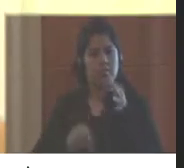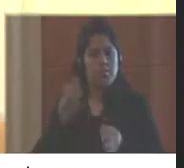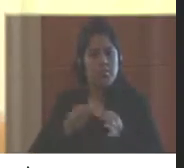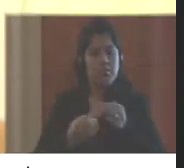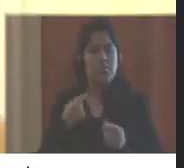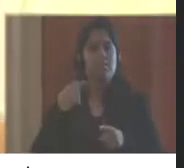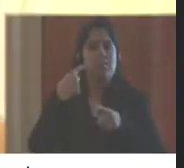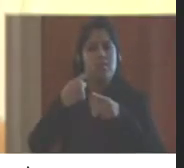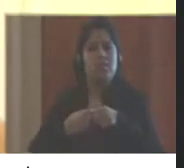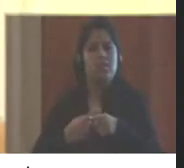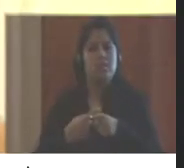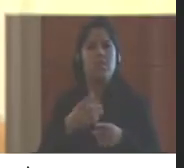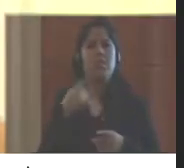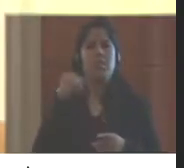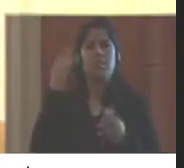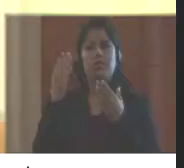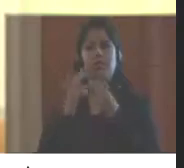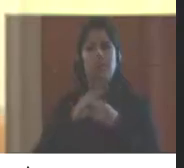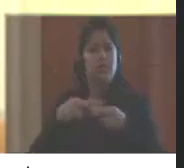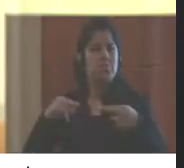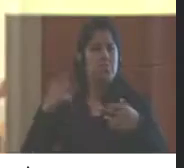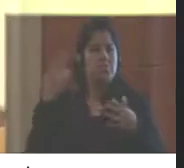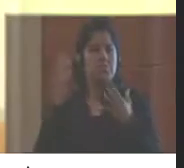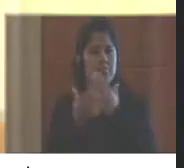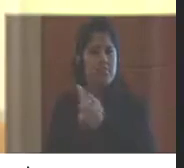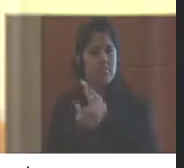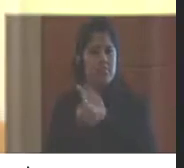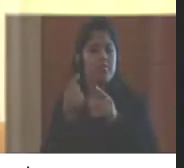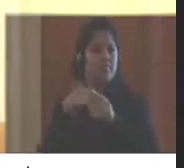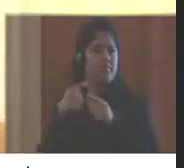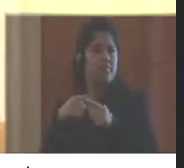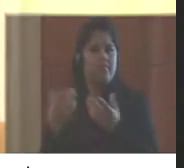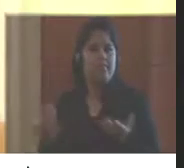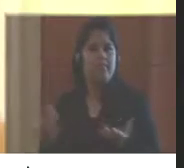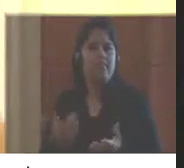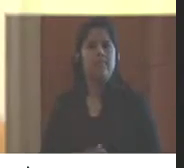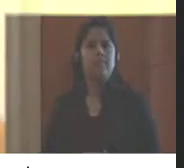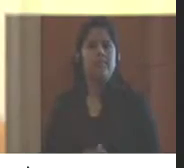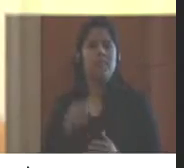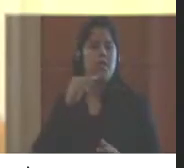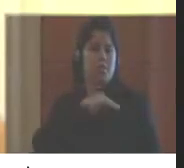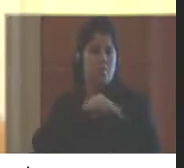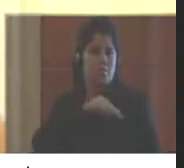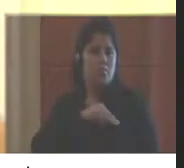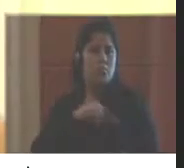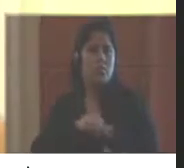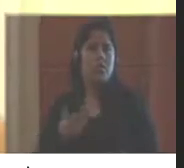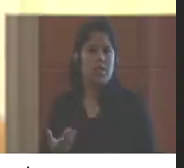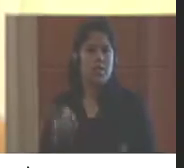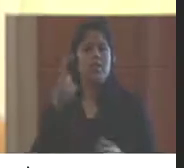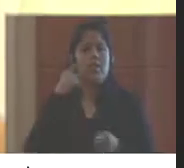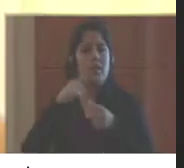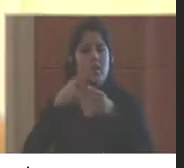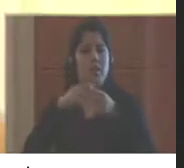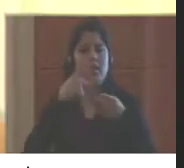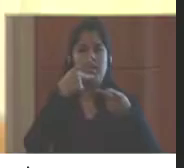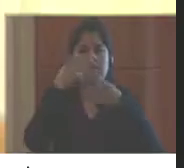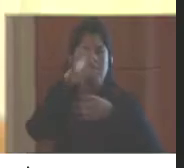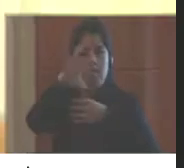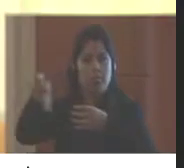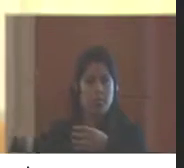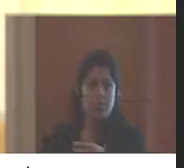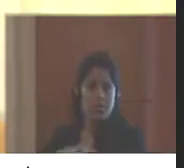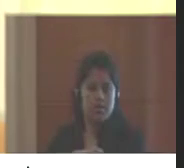in financial resources as well as on training and capacity building in municipalities and